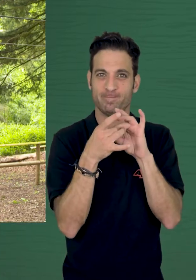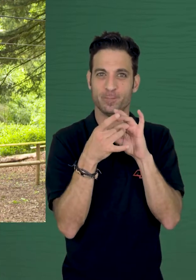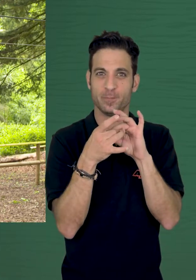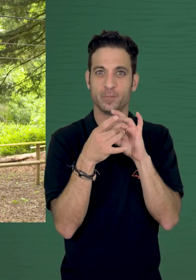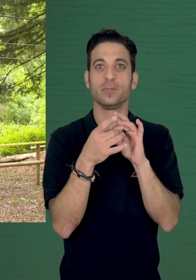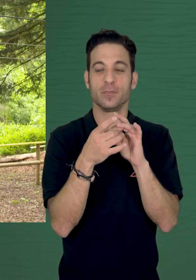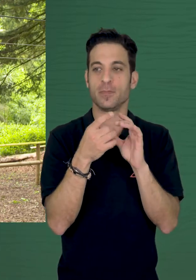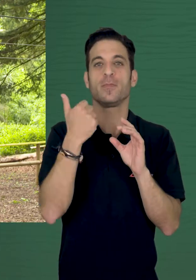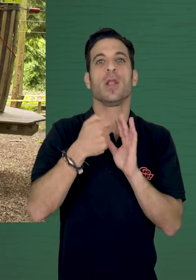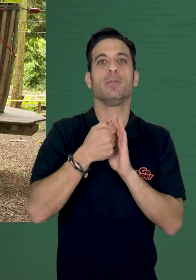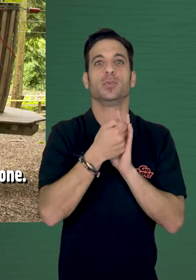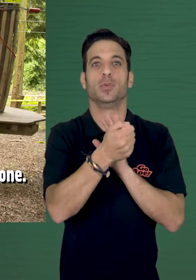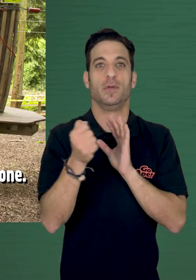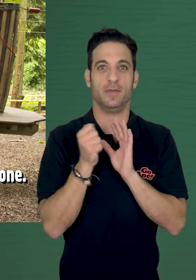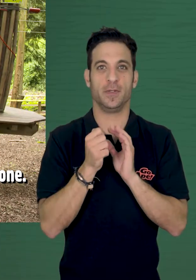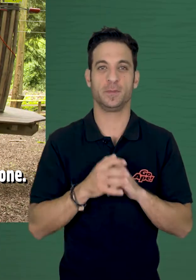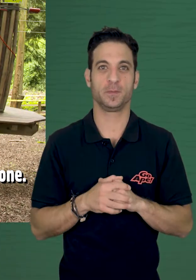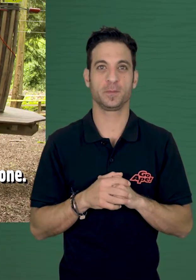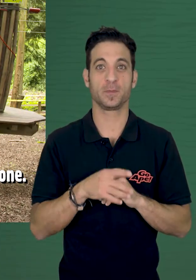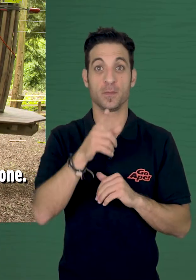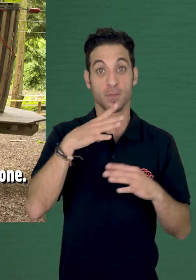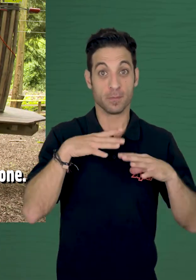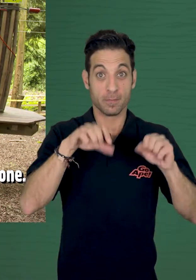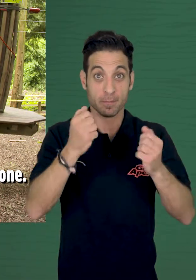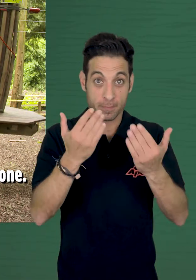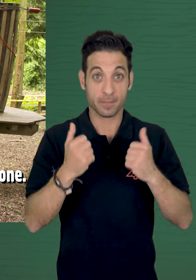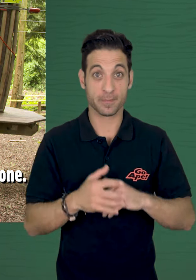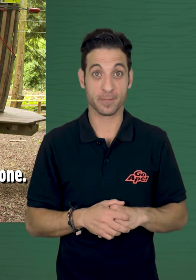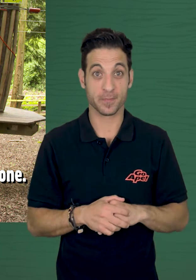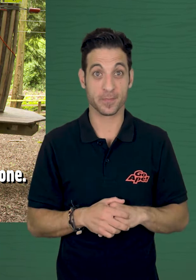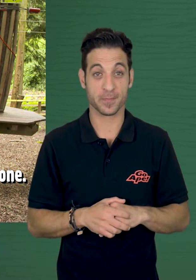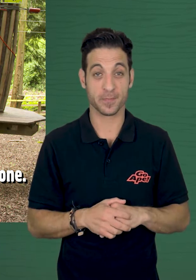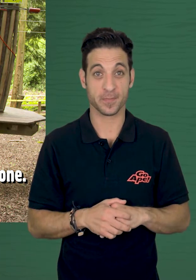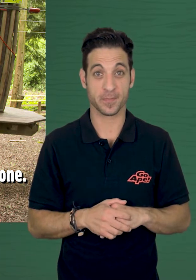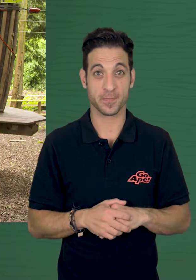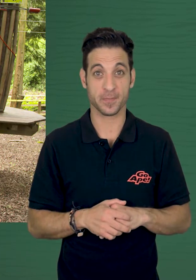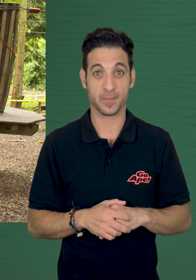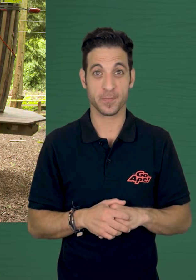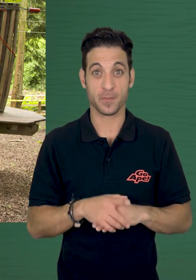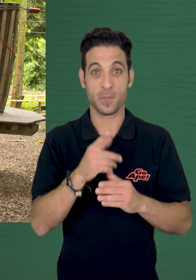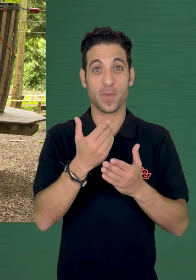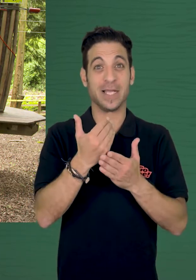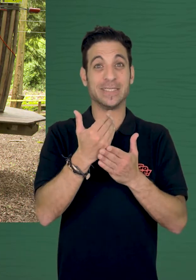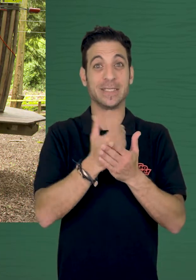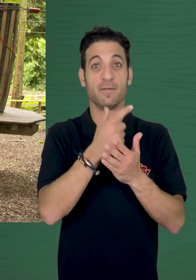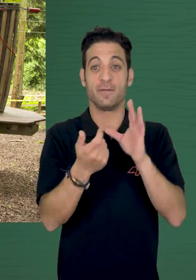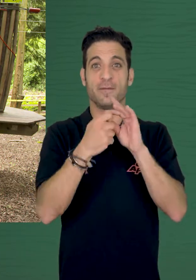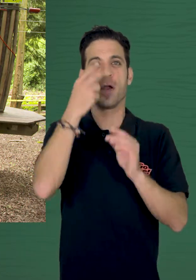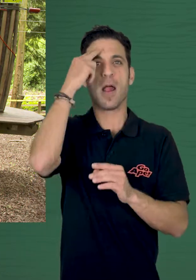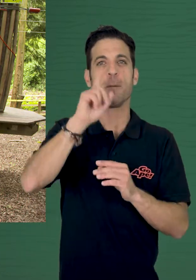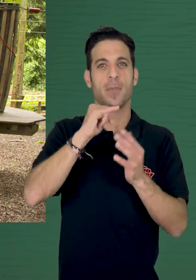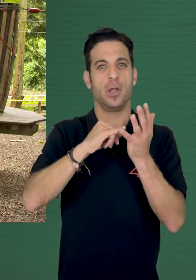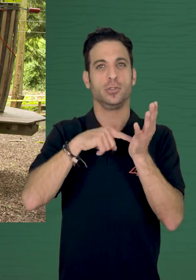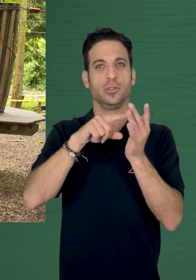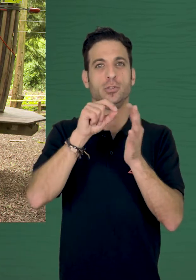safety line at a time. So if you guys want to start making your way through Site 1, the safety system we use against the ladders